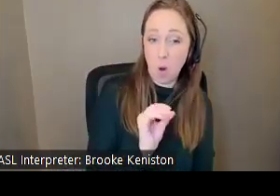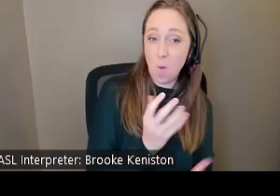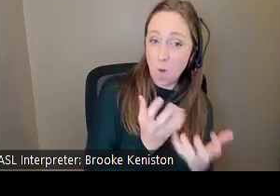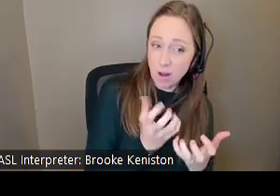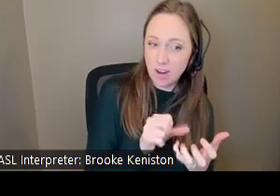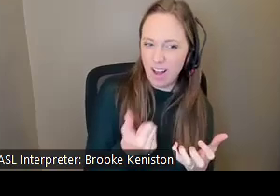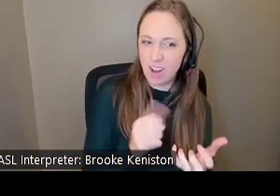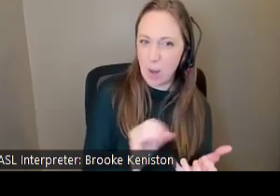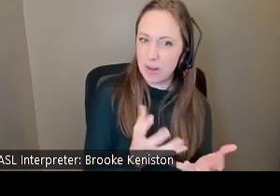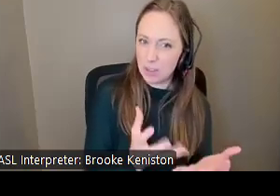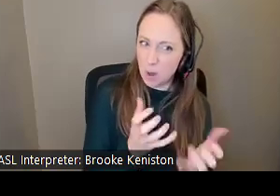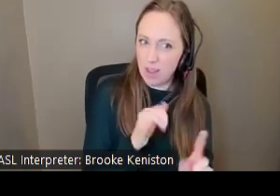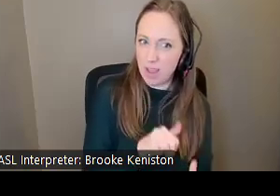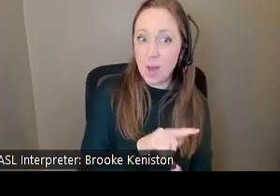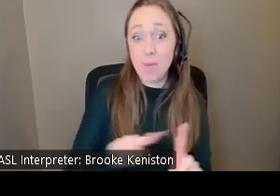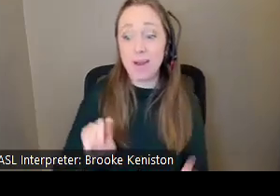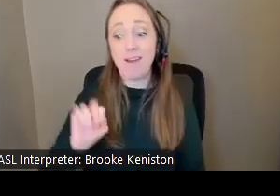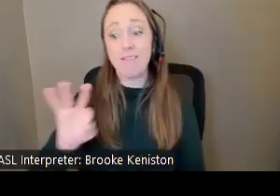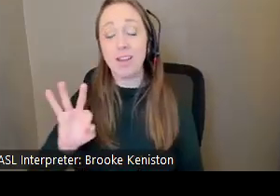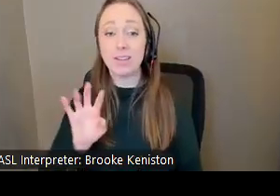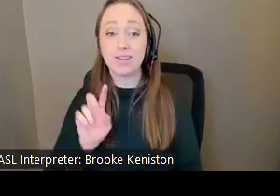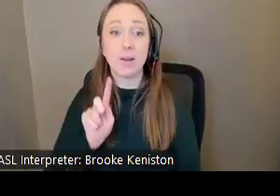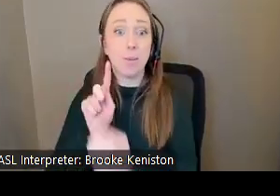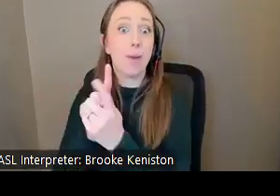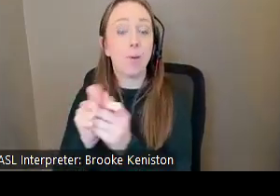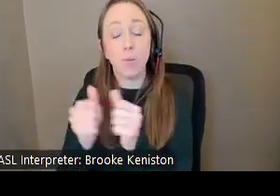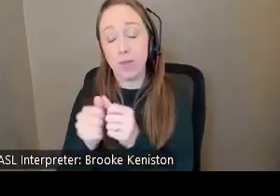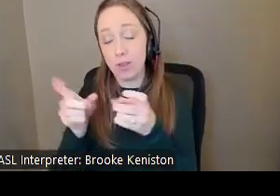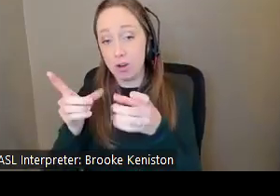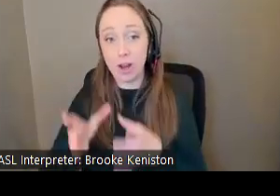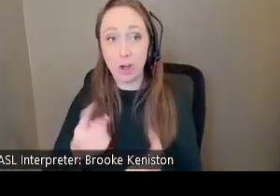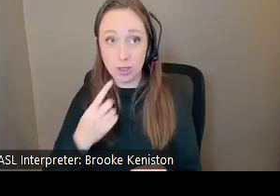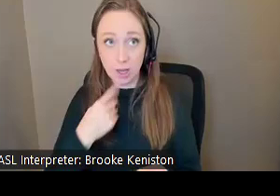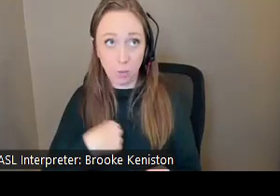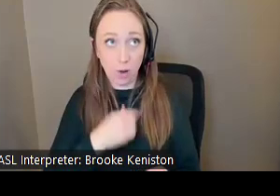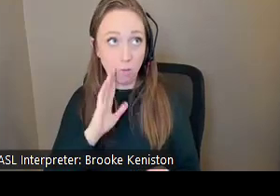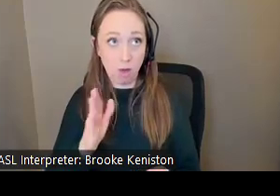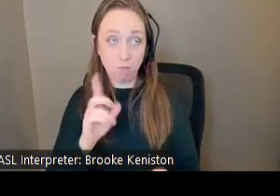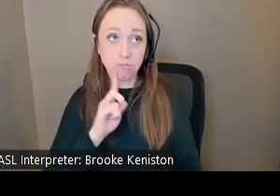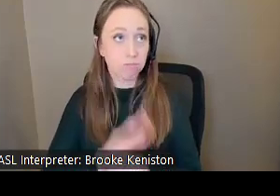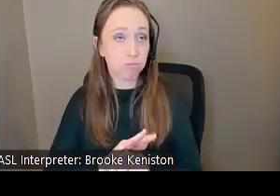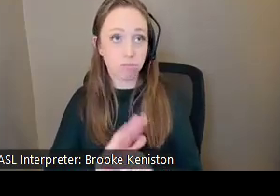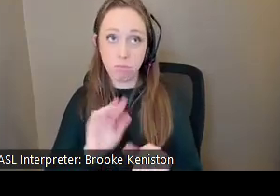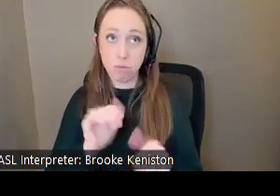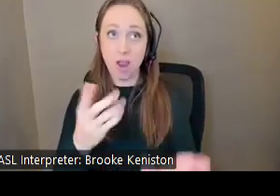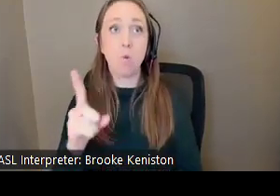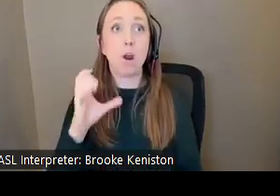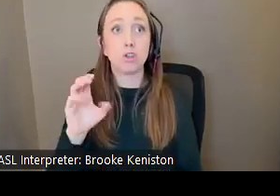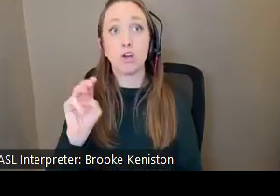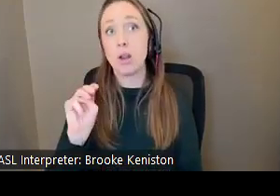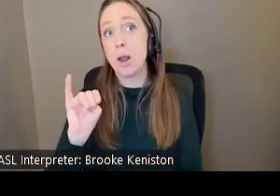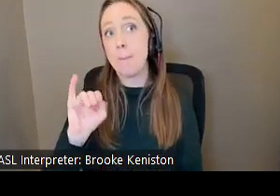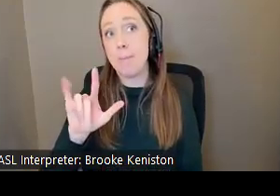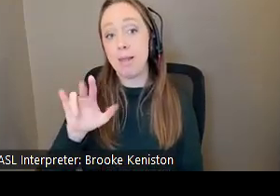basically said, we're going to give you 2 seasons, fully committed, $100 million, not a